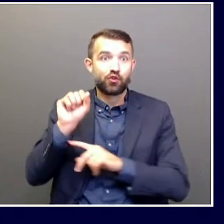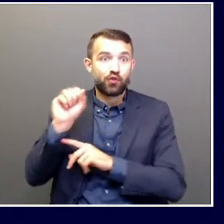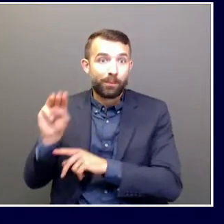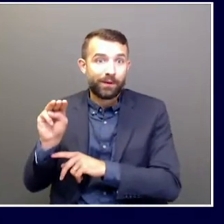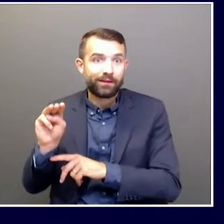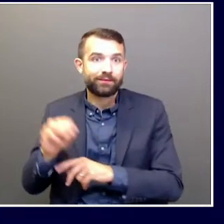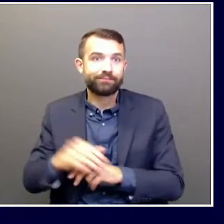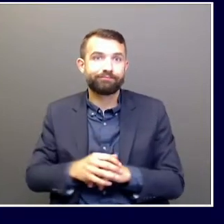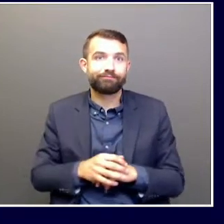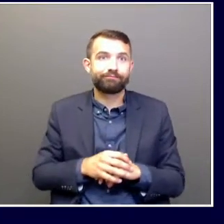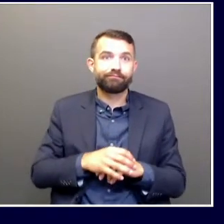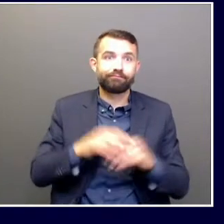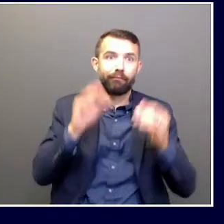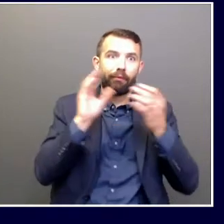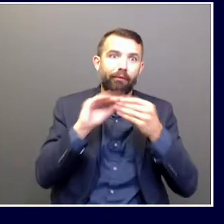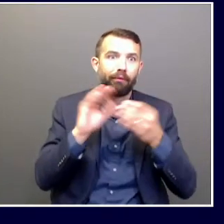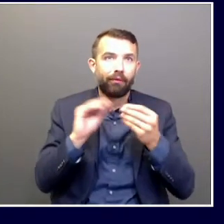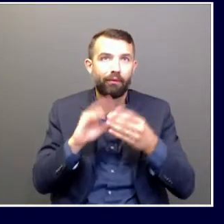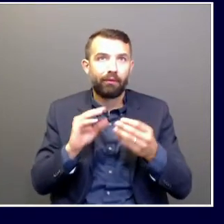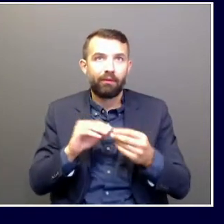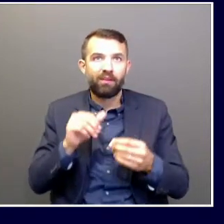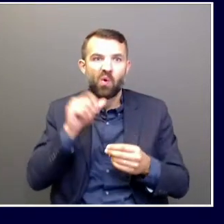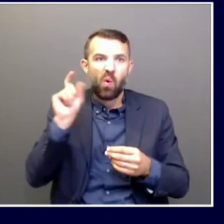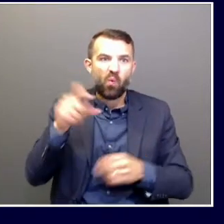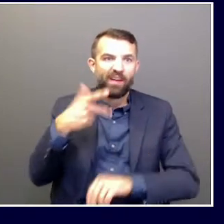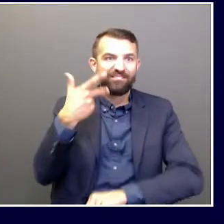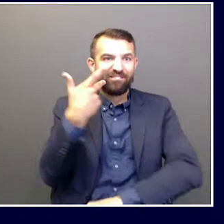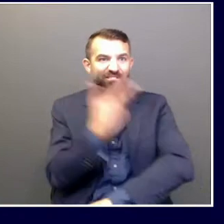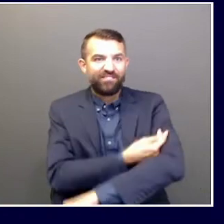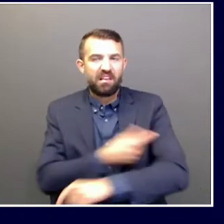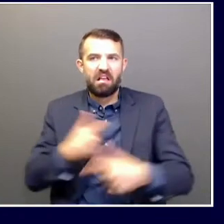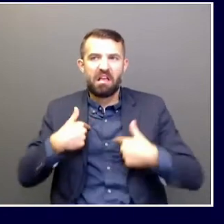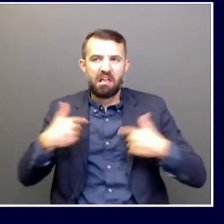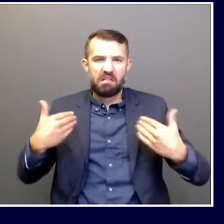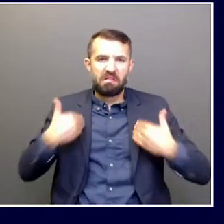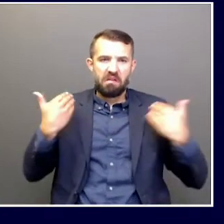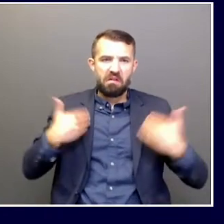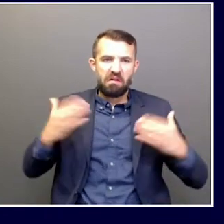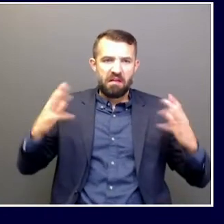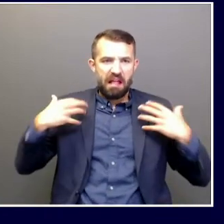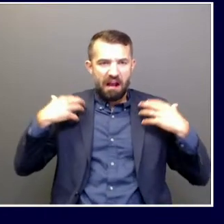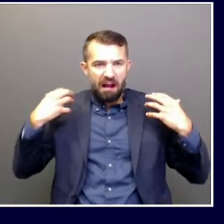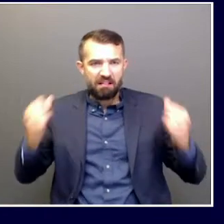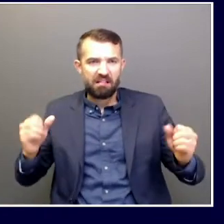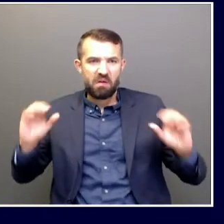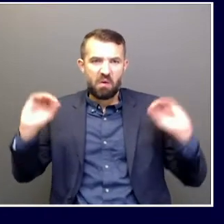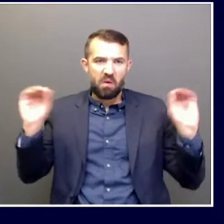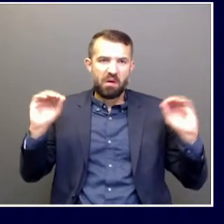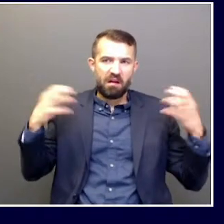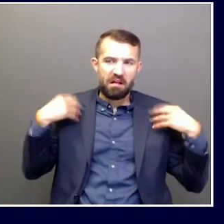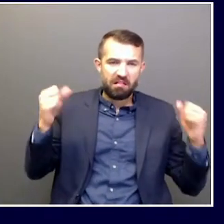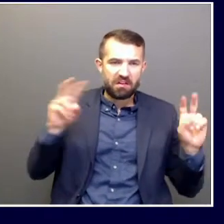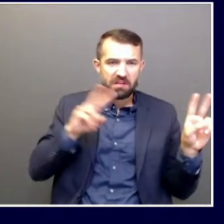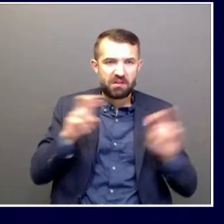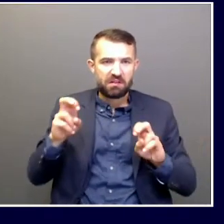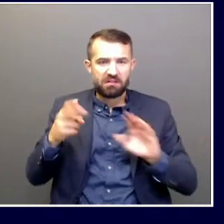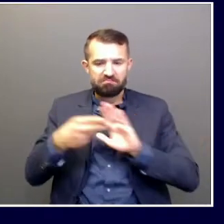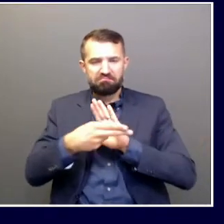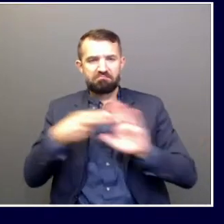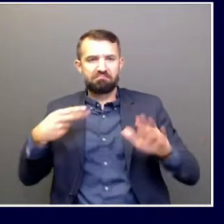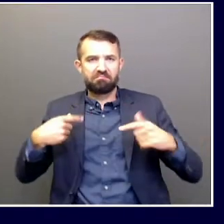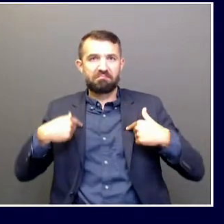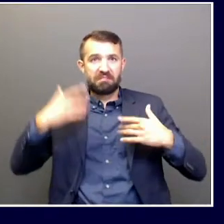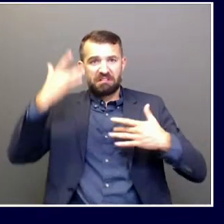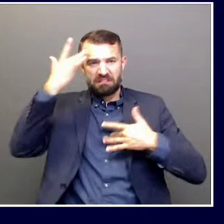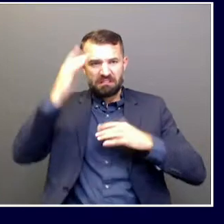need that vaccine because I'm young, I'm healthy, I don't have any health conditions, I'll be fine. My first question back to those